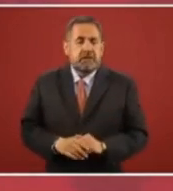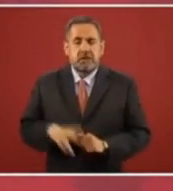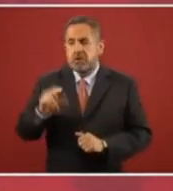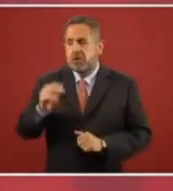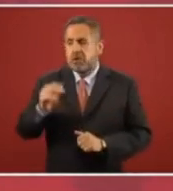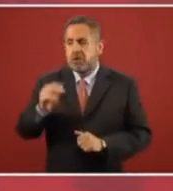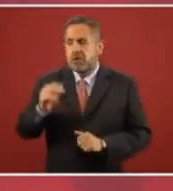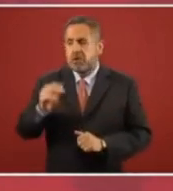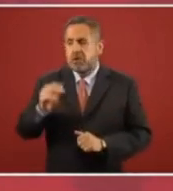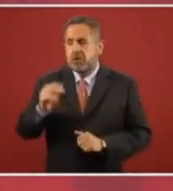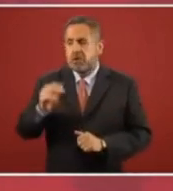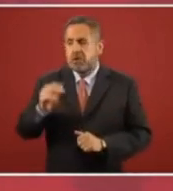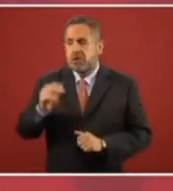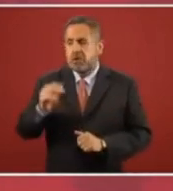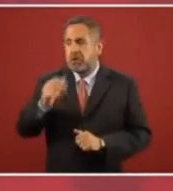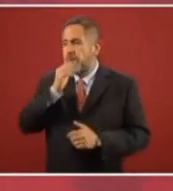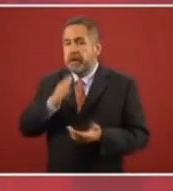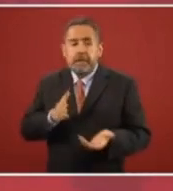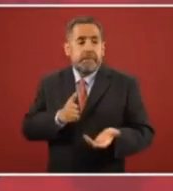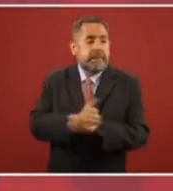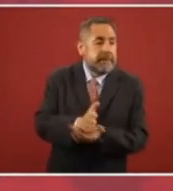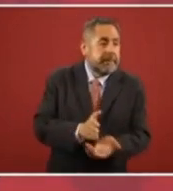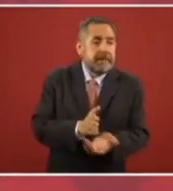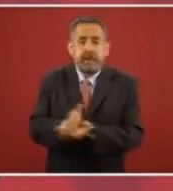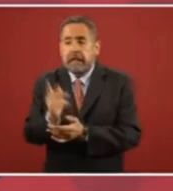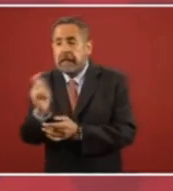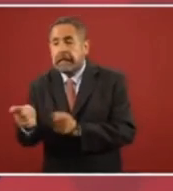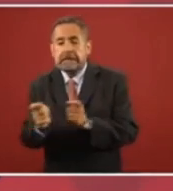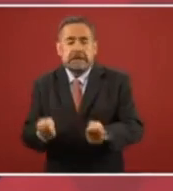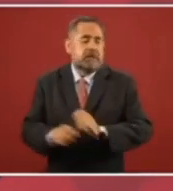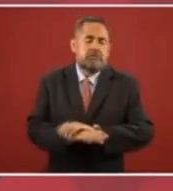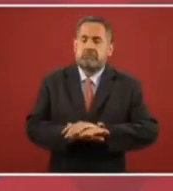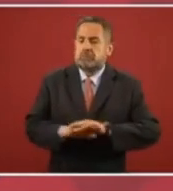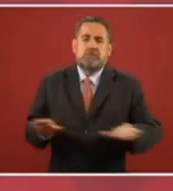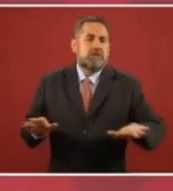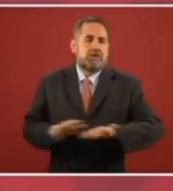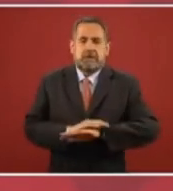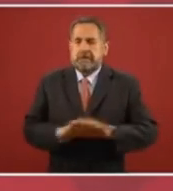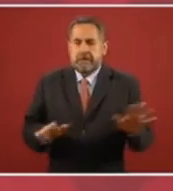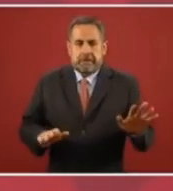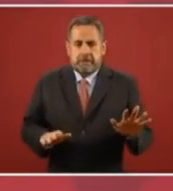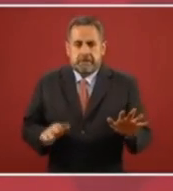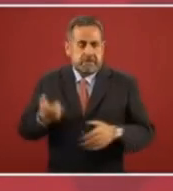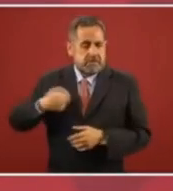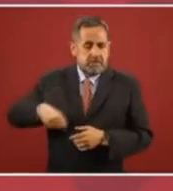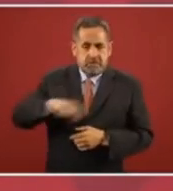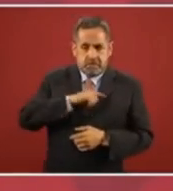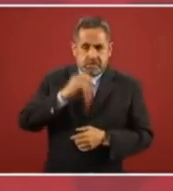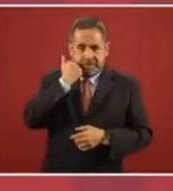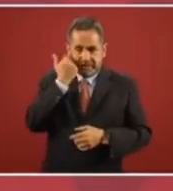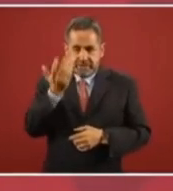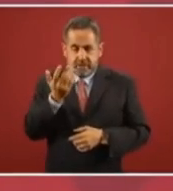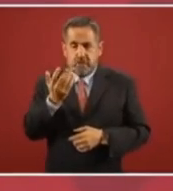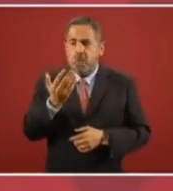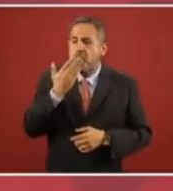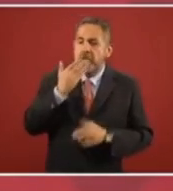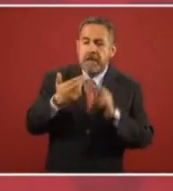intervenir no an intervention we want a